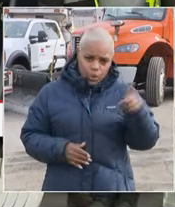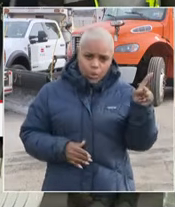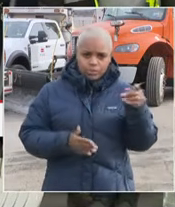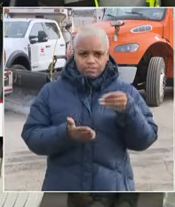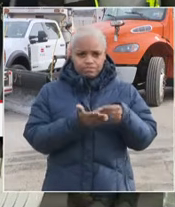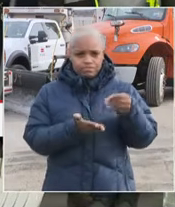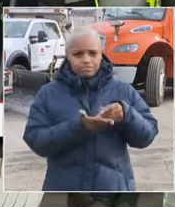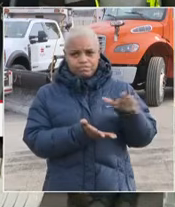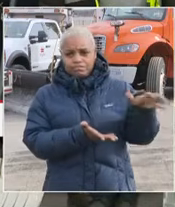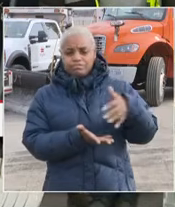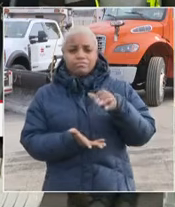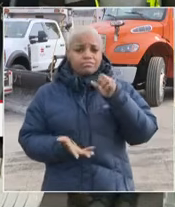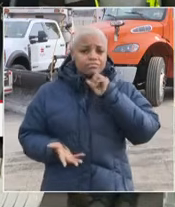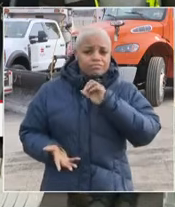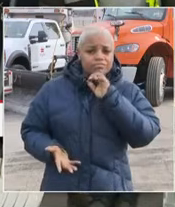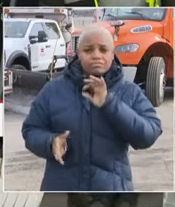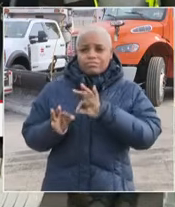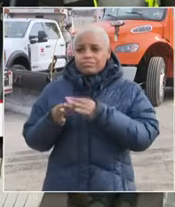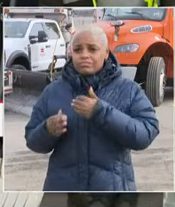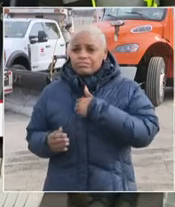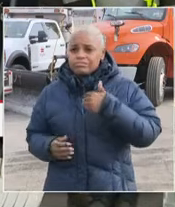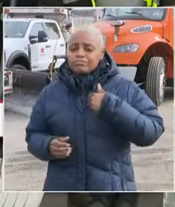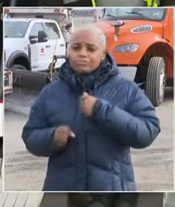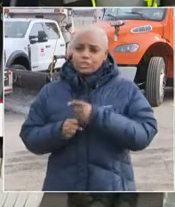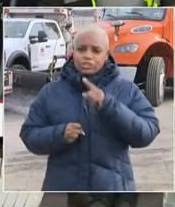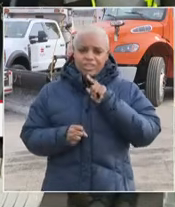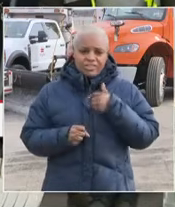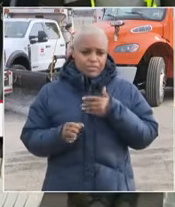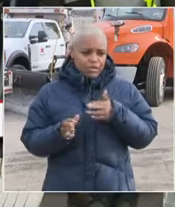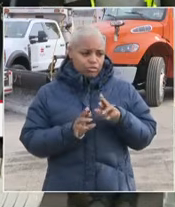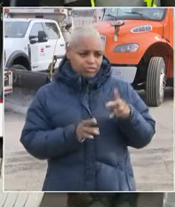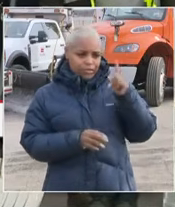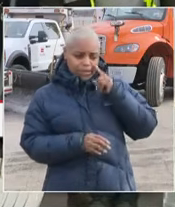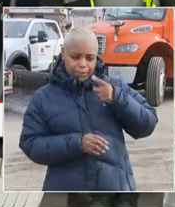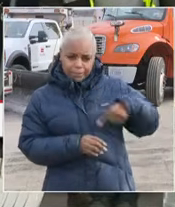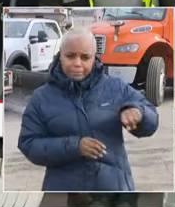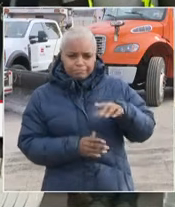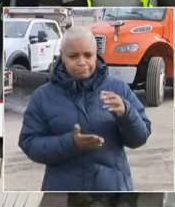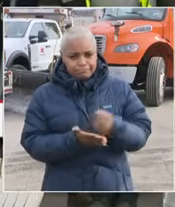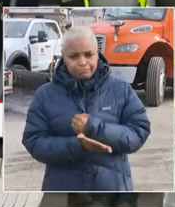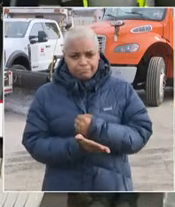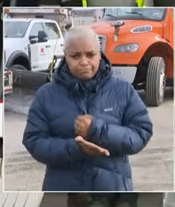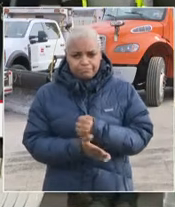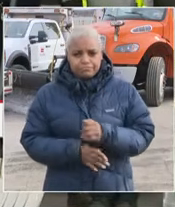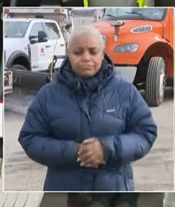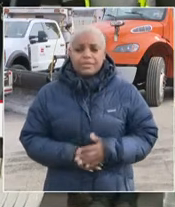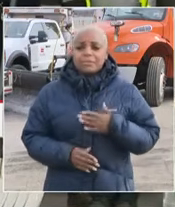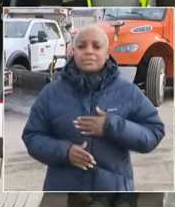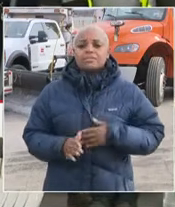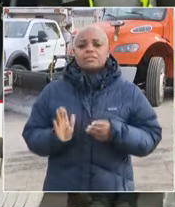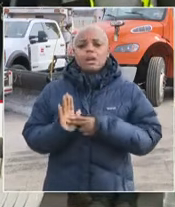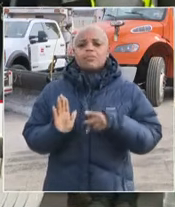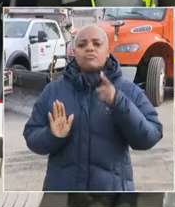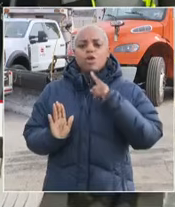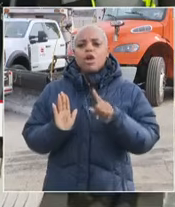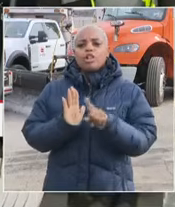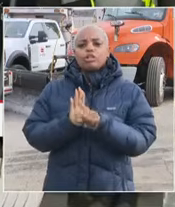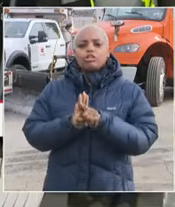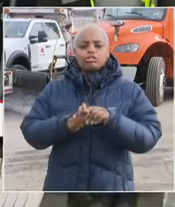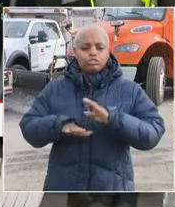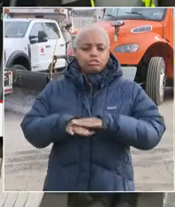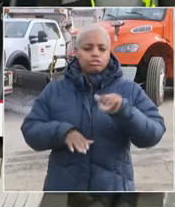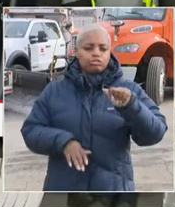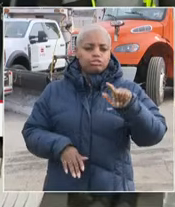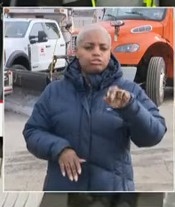neighbors. Also, make sure you are signed up for Alert DC. You can sign up at alert.dc.gov.